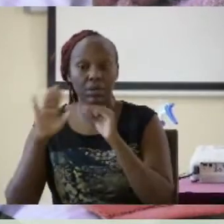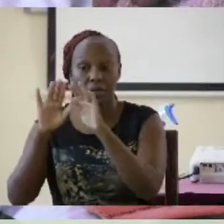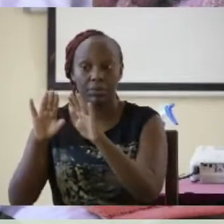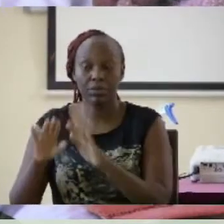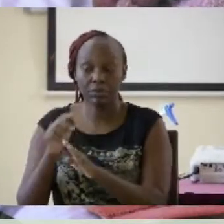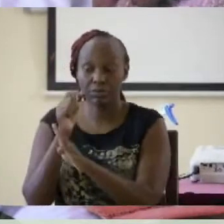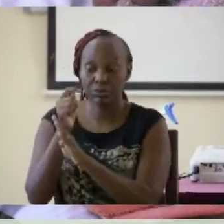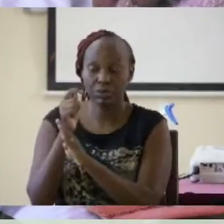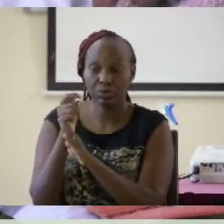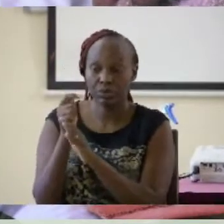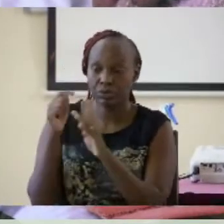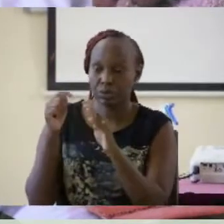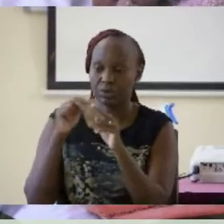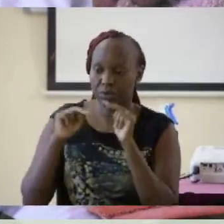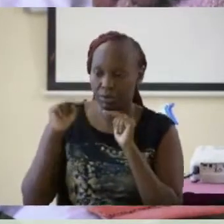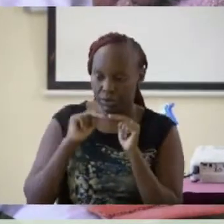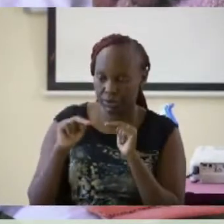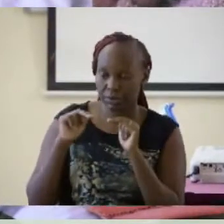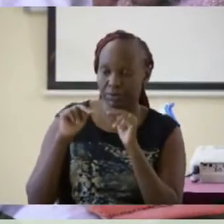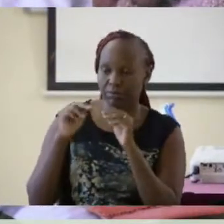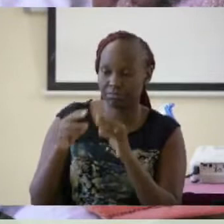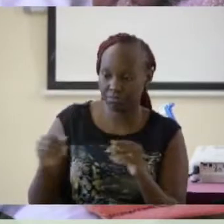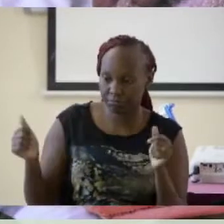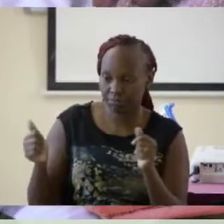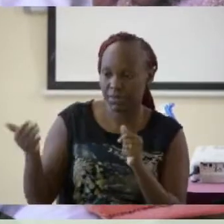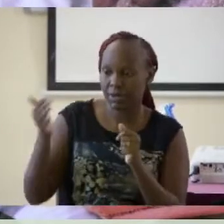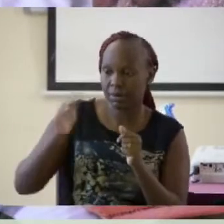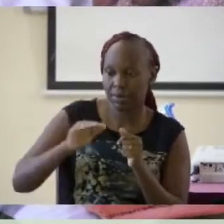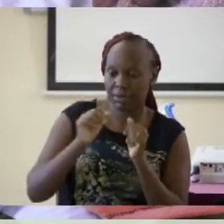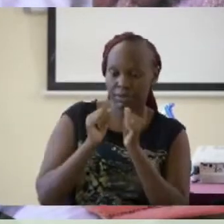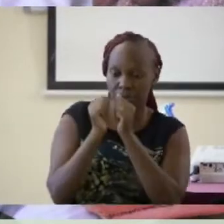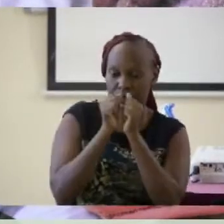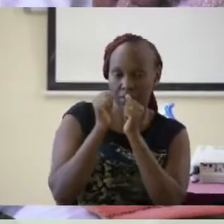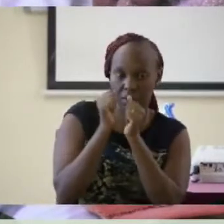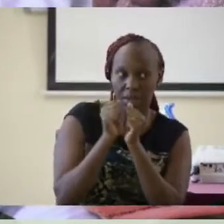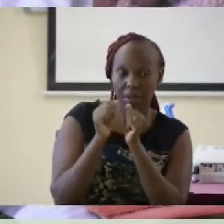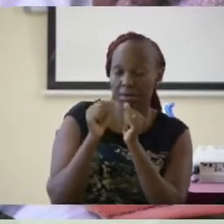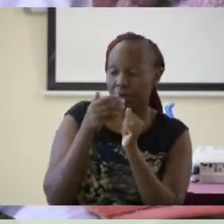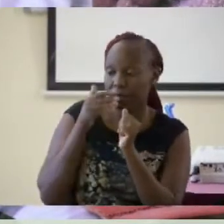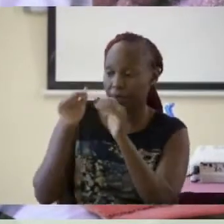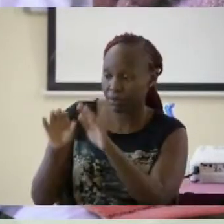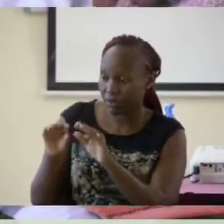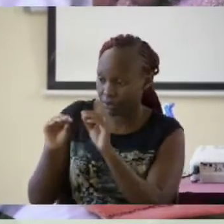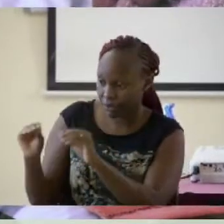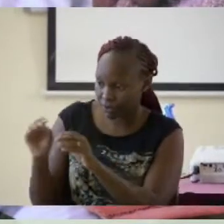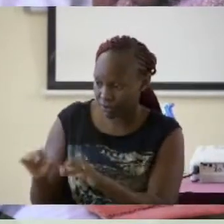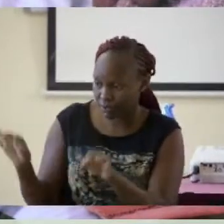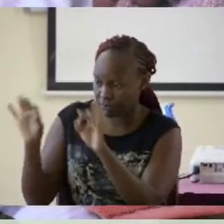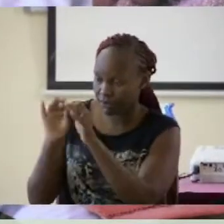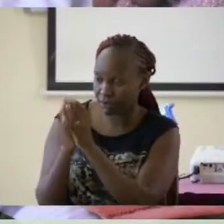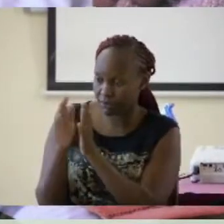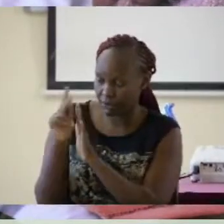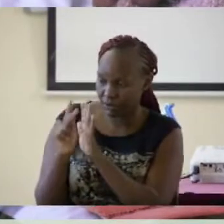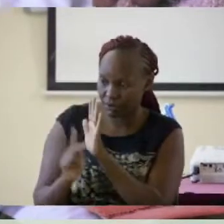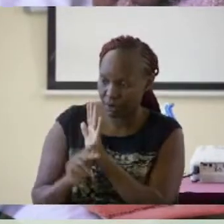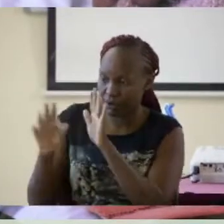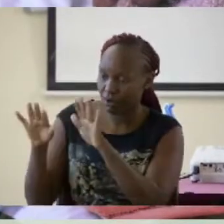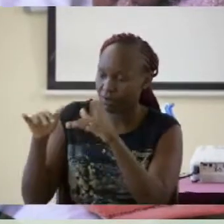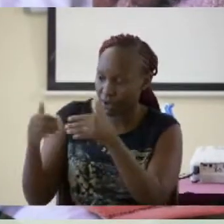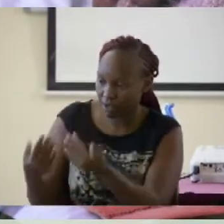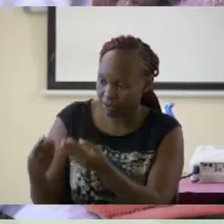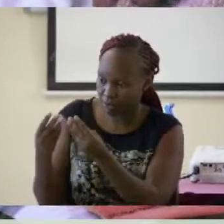in mediation, negotiation, and conciliation. And it is important that we teach them on the values and principles of